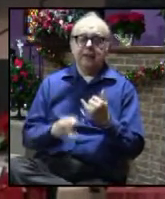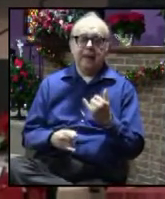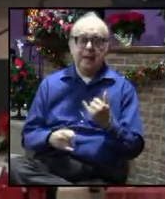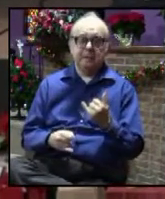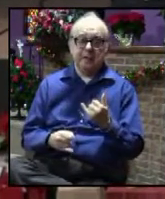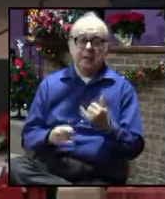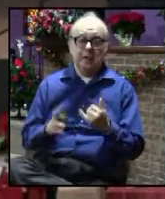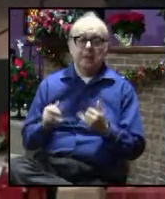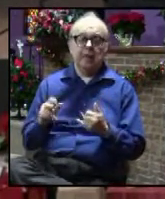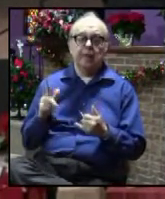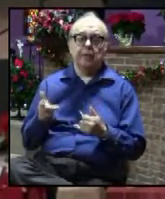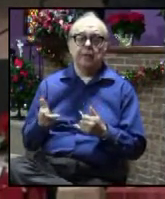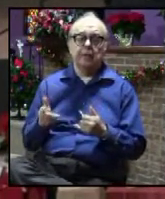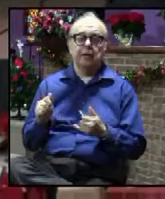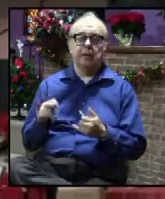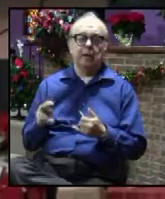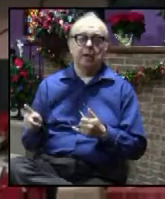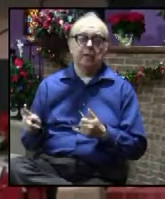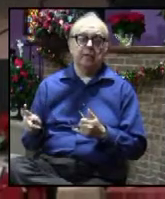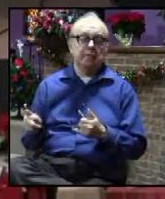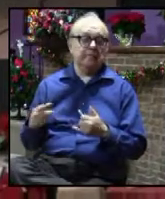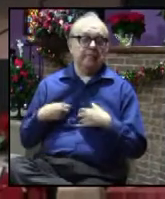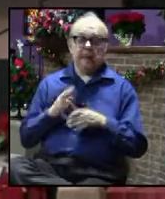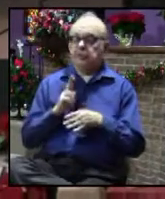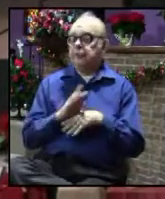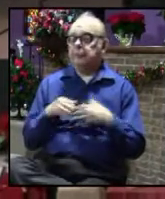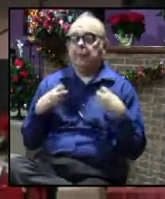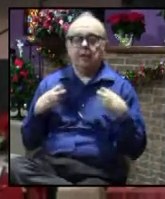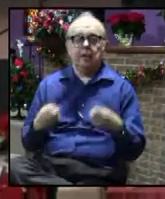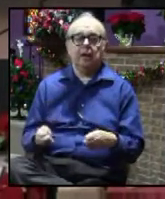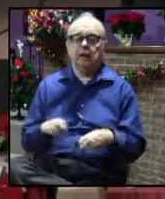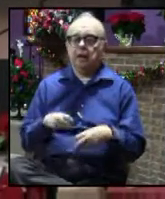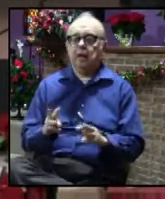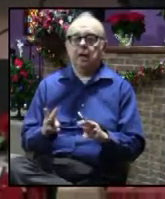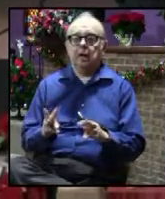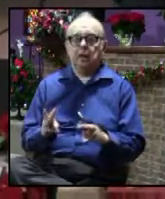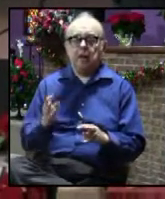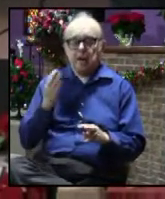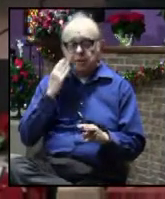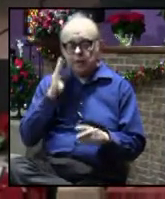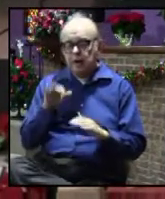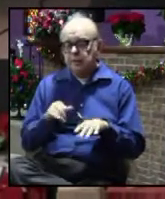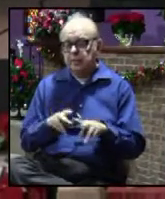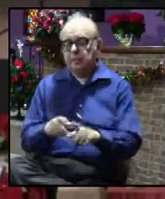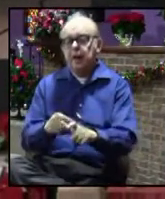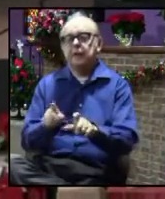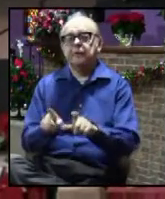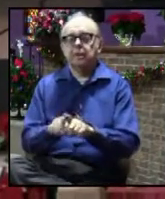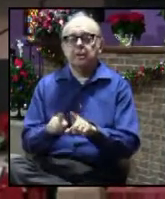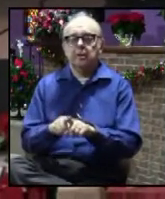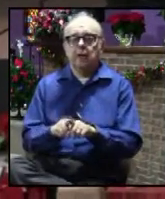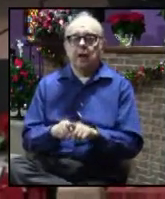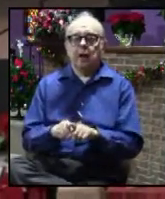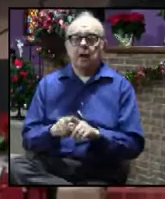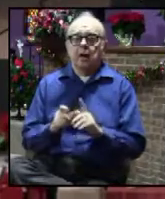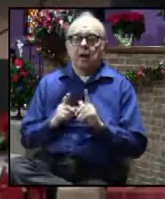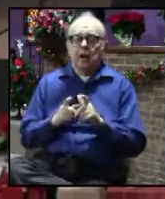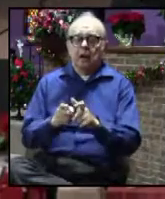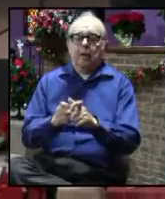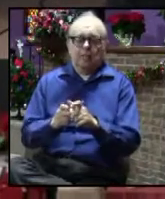lap because I was all spent out. Because that was the only way I knew how to run as a sprinter, was to